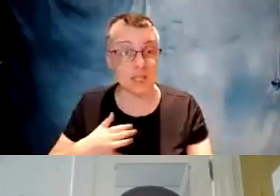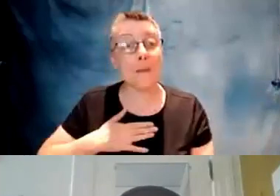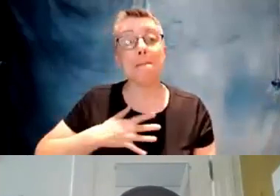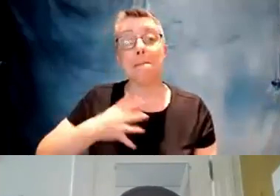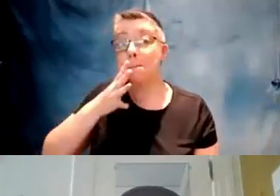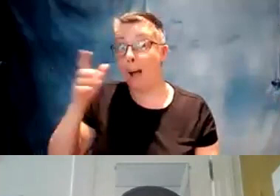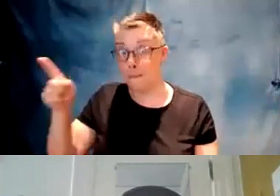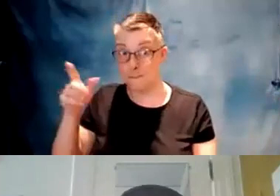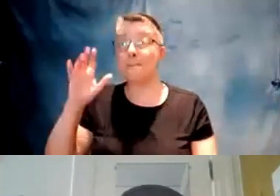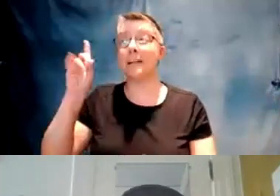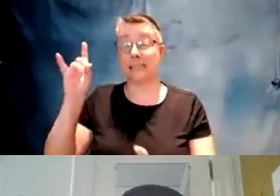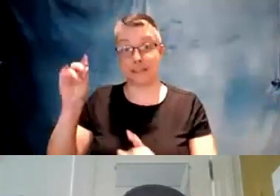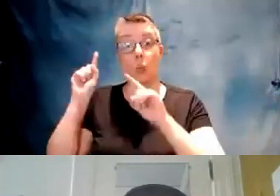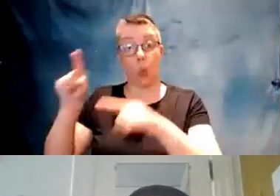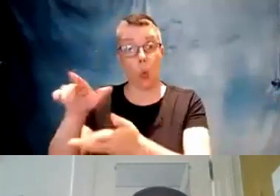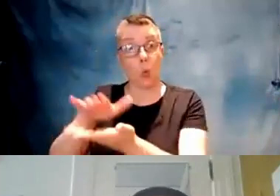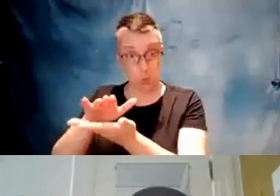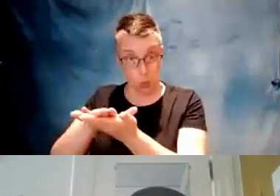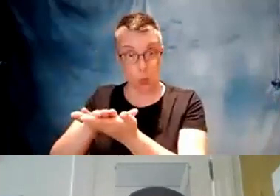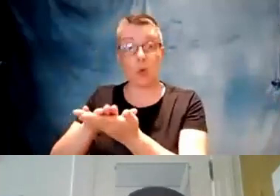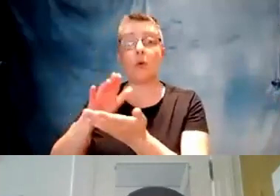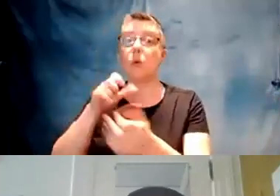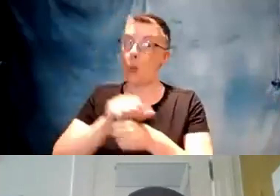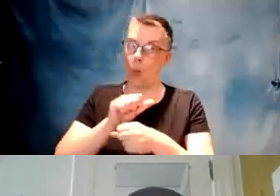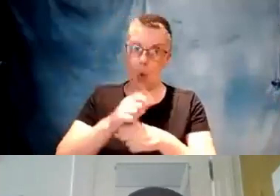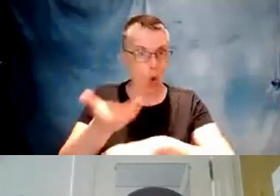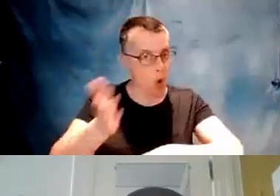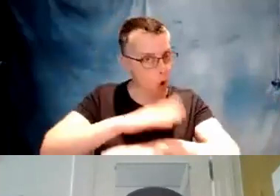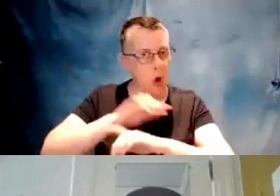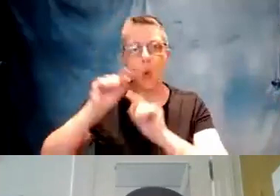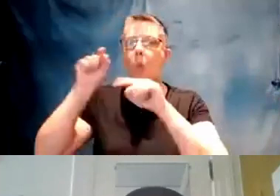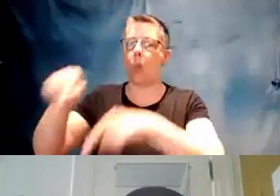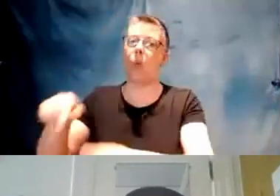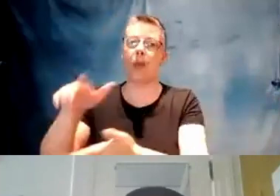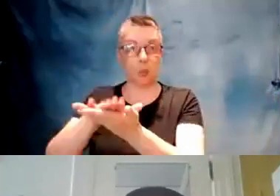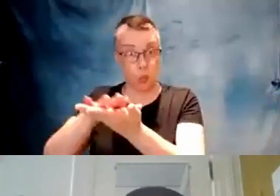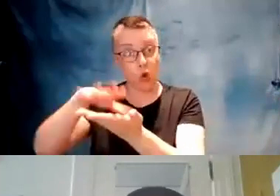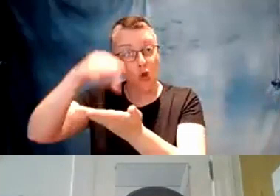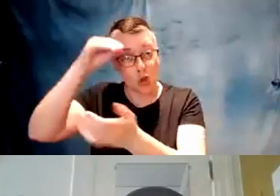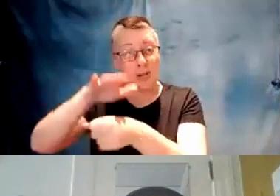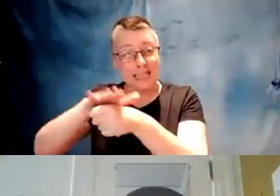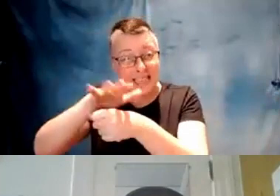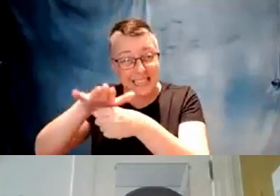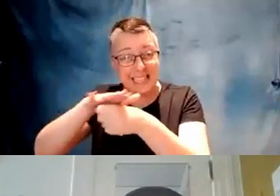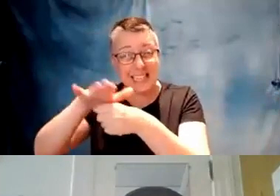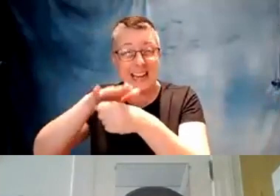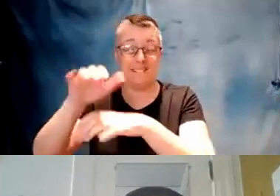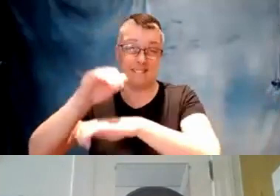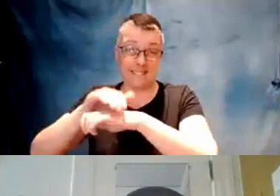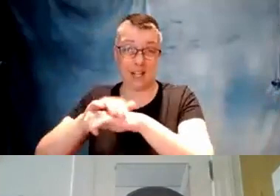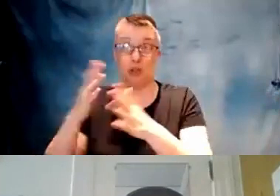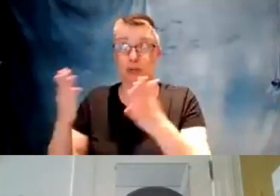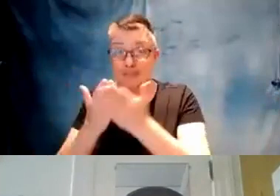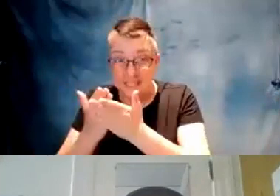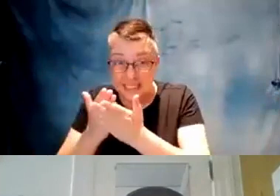to school after work just to learn enough language to maneuver